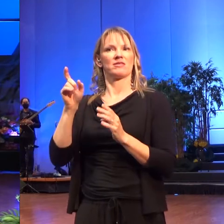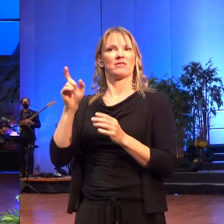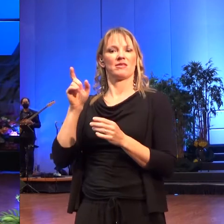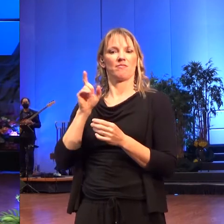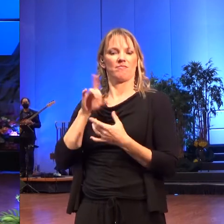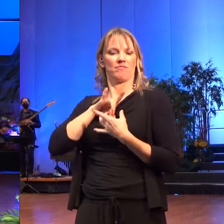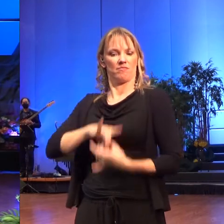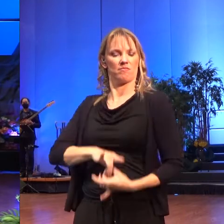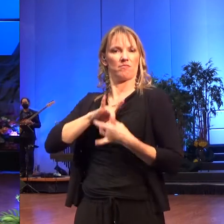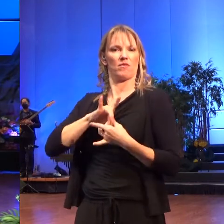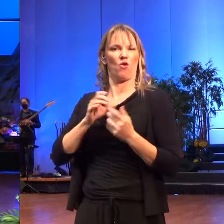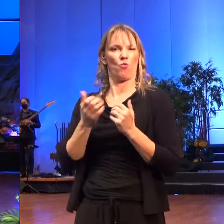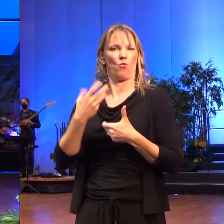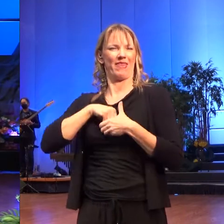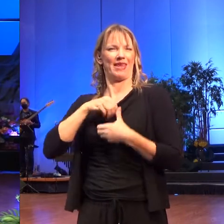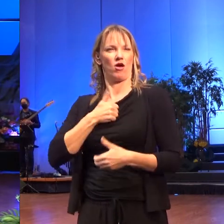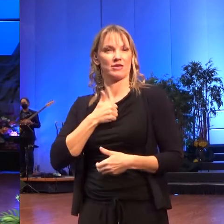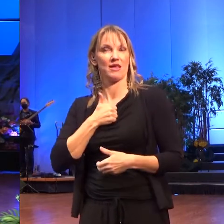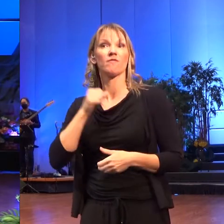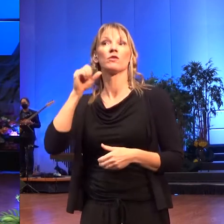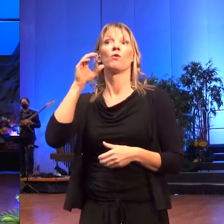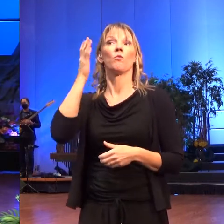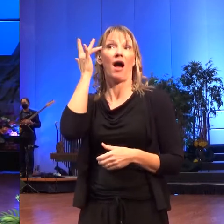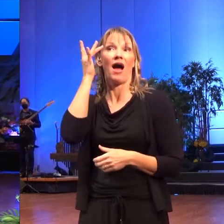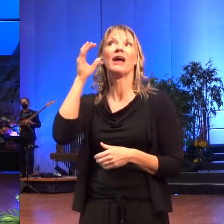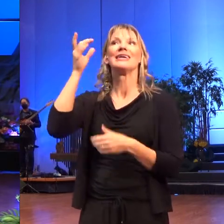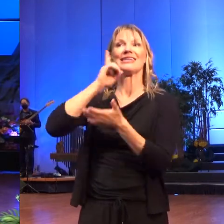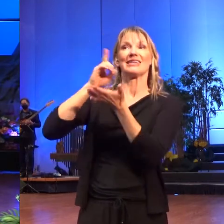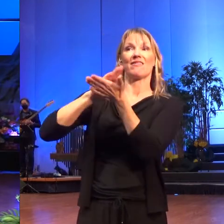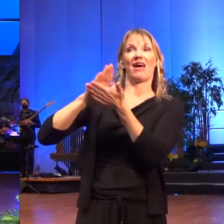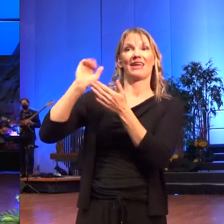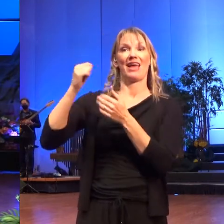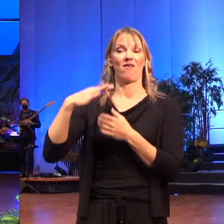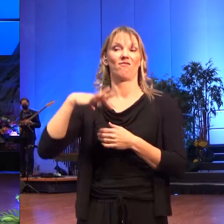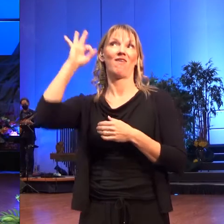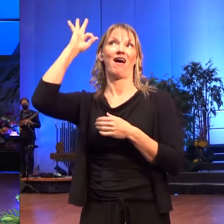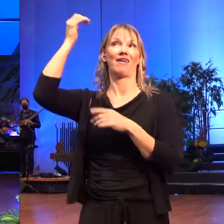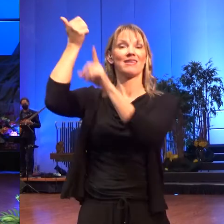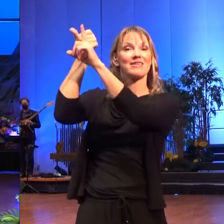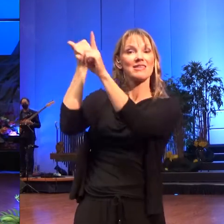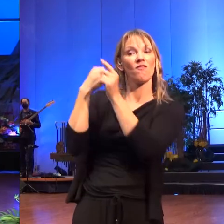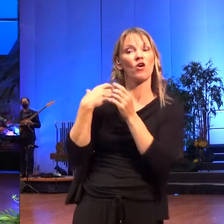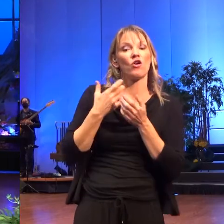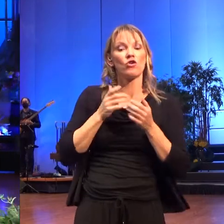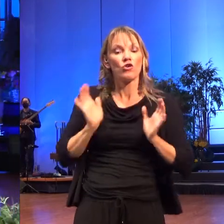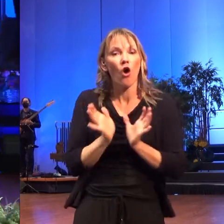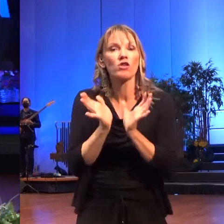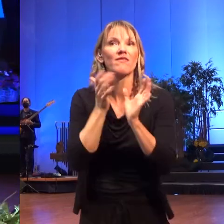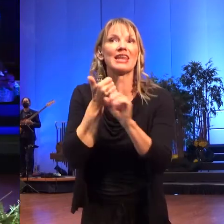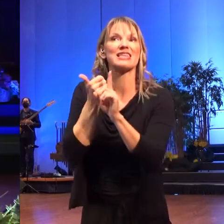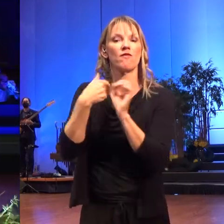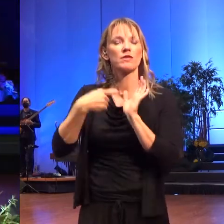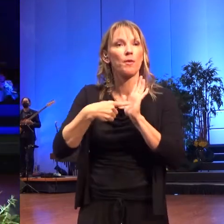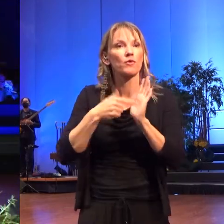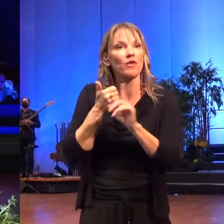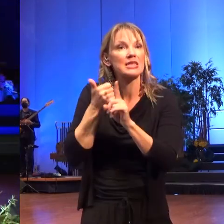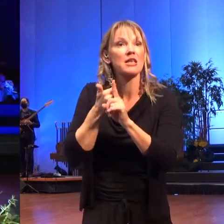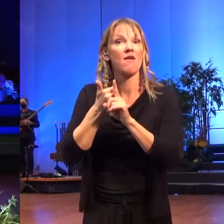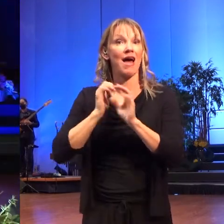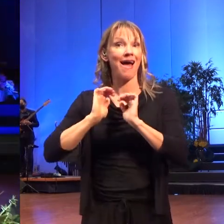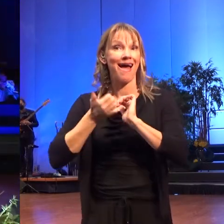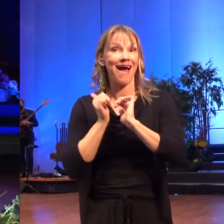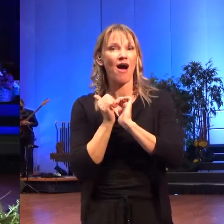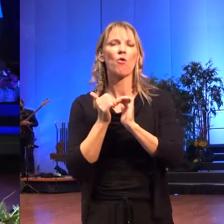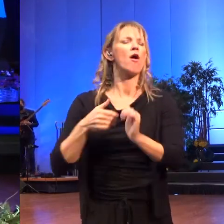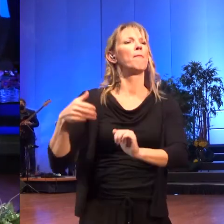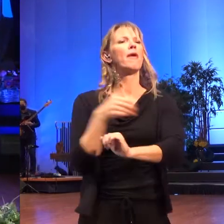within ourselves so the divine can discover itself, cultivate itself, and demonstrate itself through the powerful